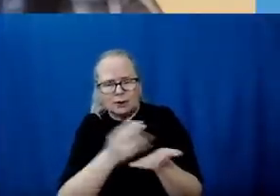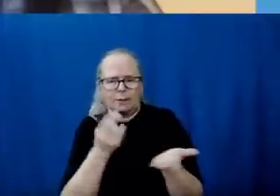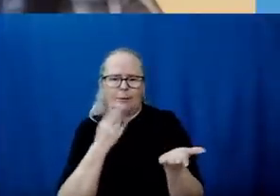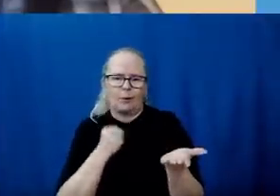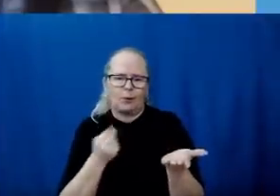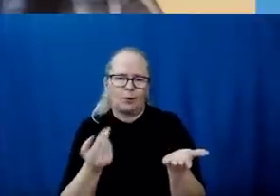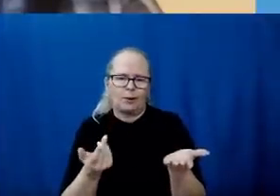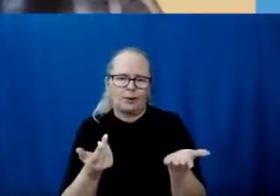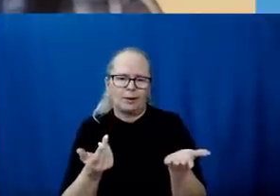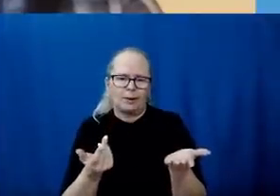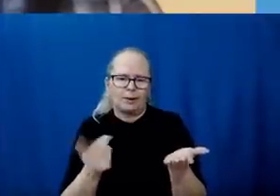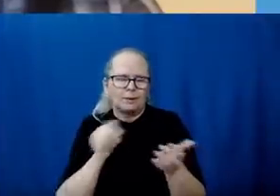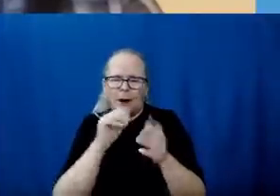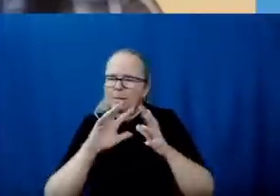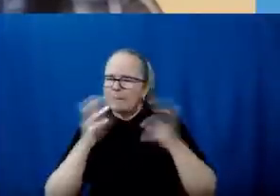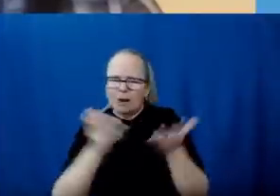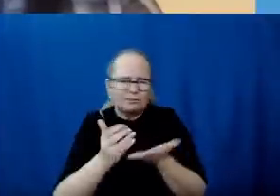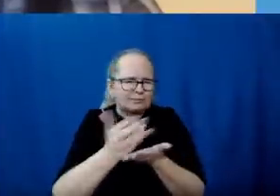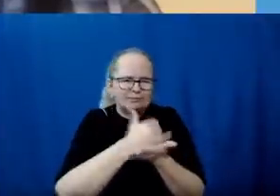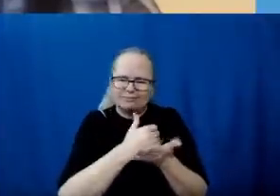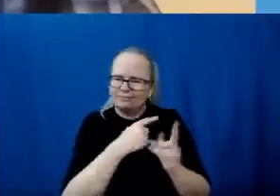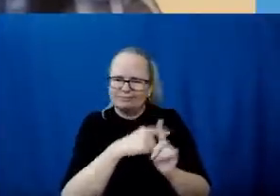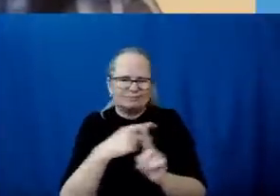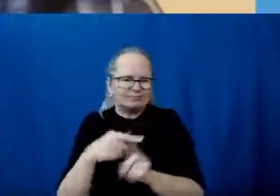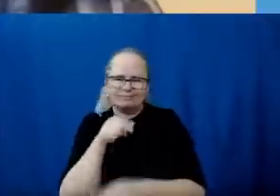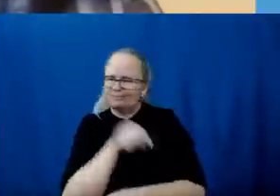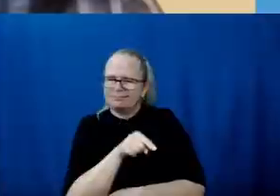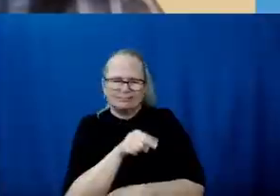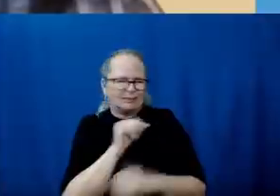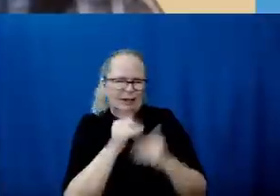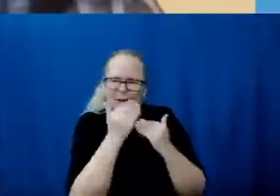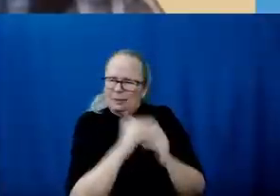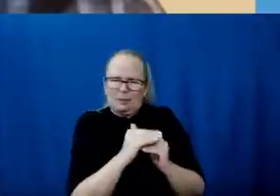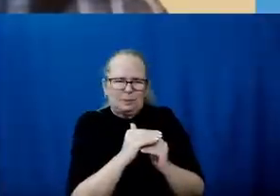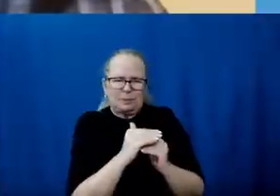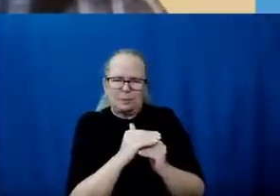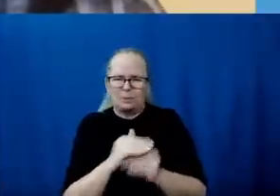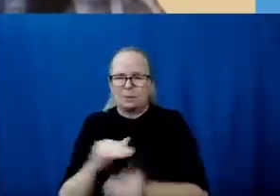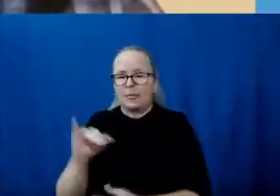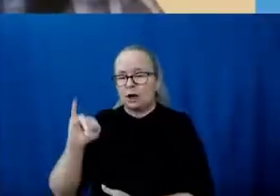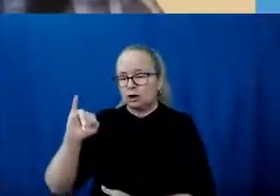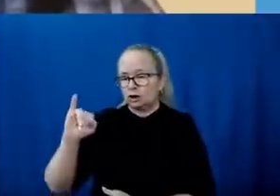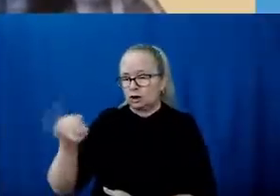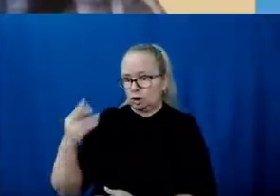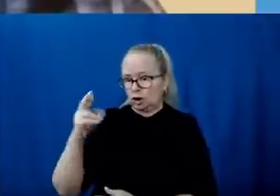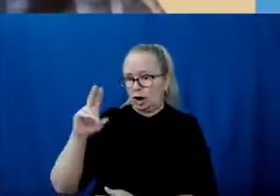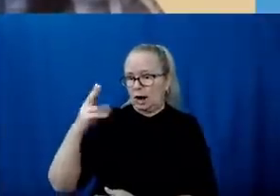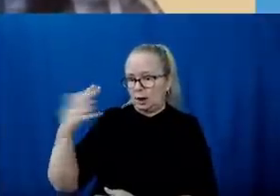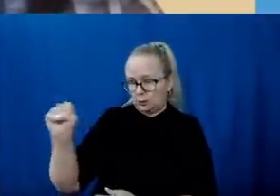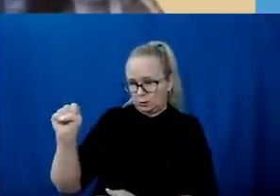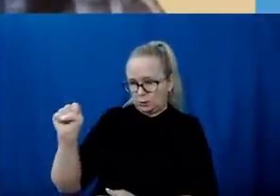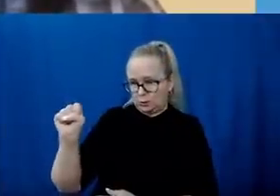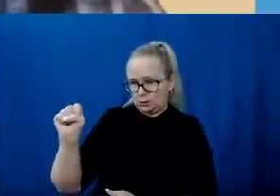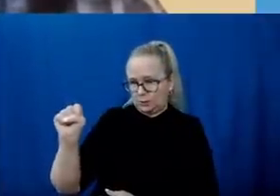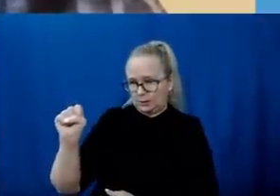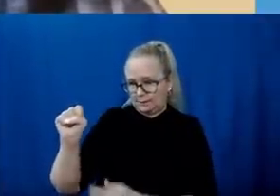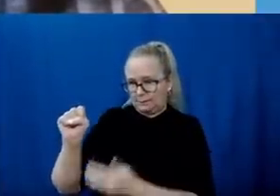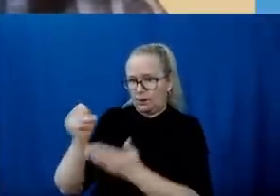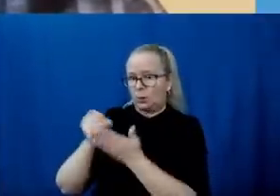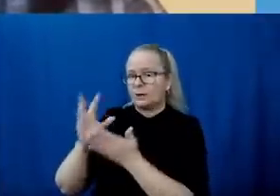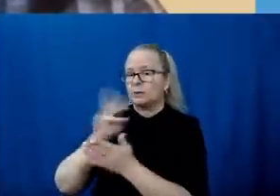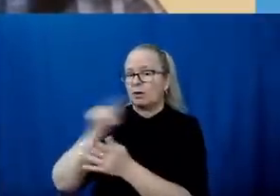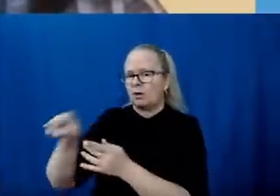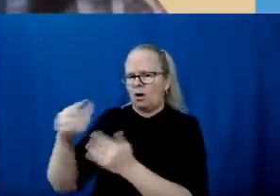and we didn't capture every case because that was a limitation. Yeah. And in junior highs and